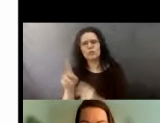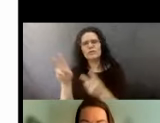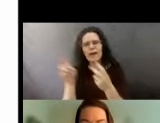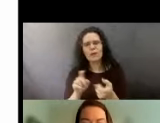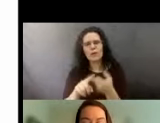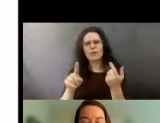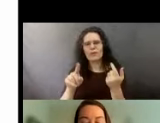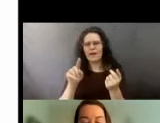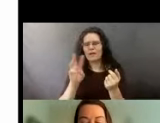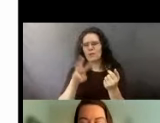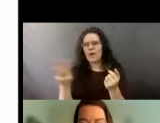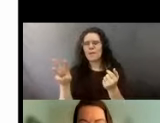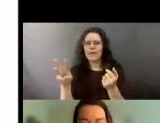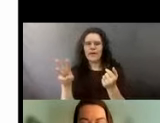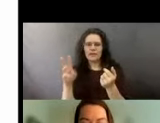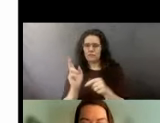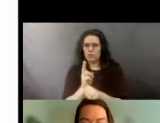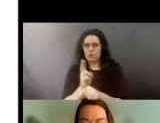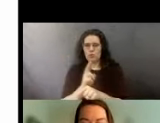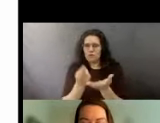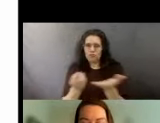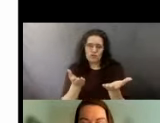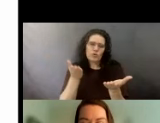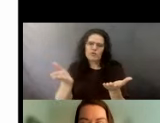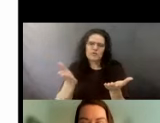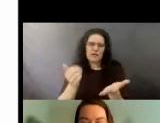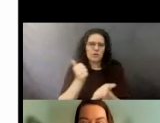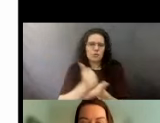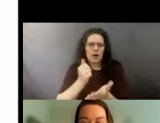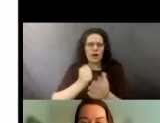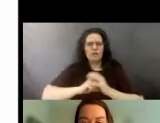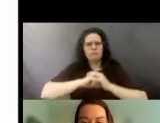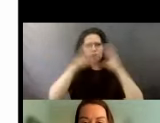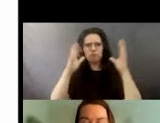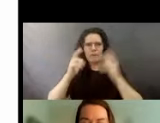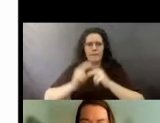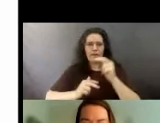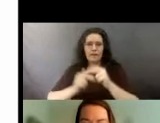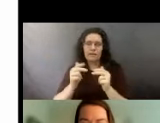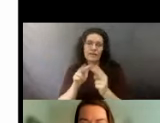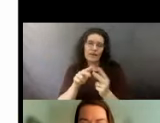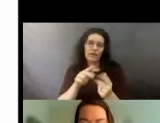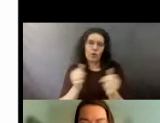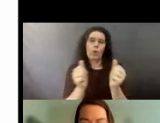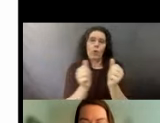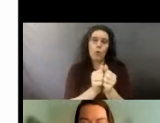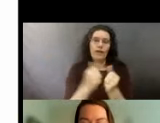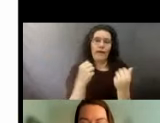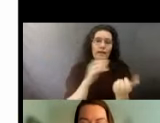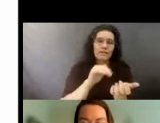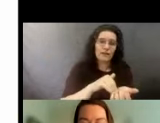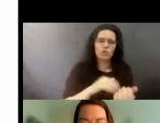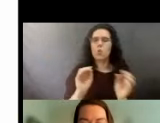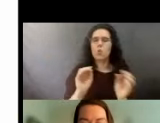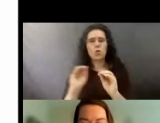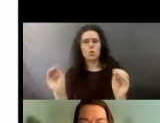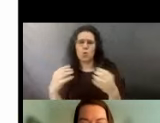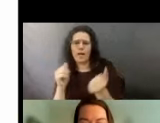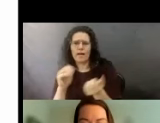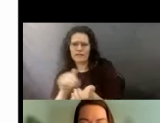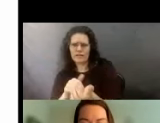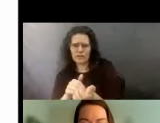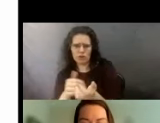your MLP with a health center or without a health center. When we talk about building an MLP or